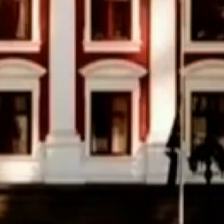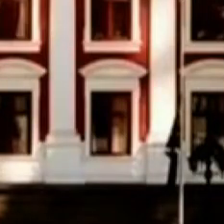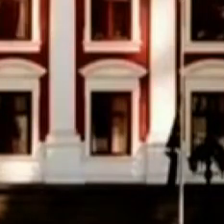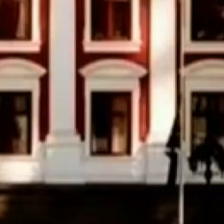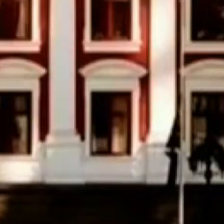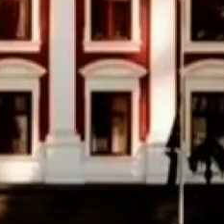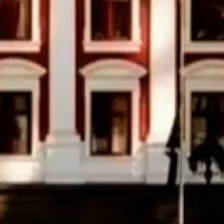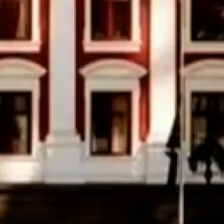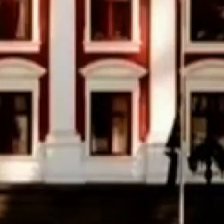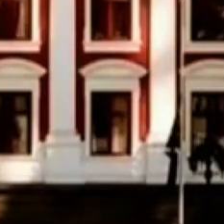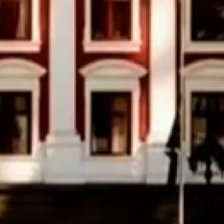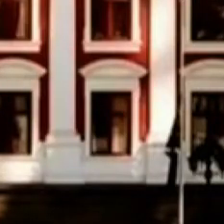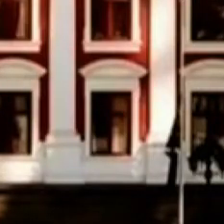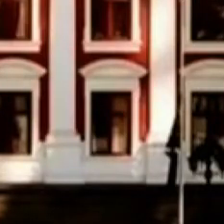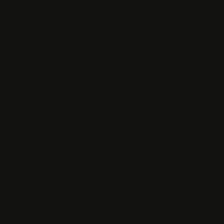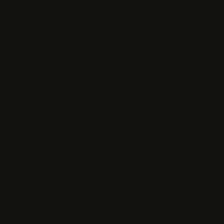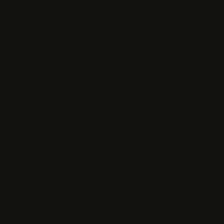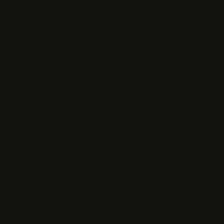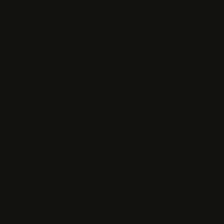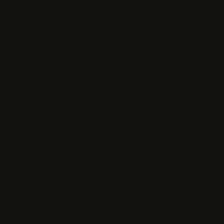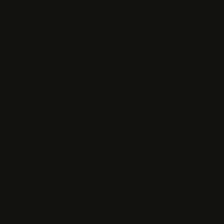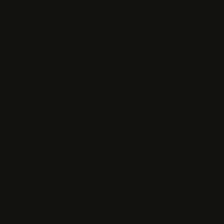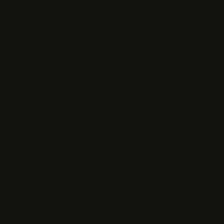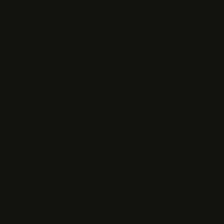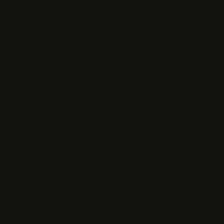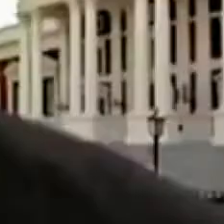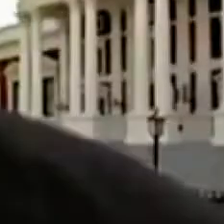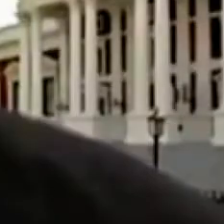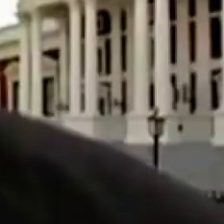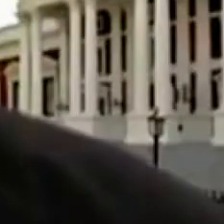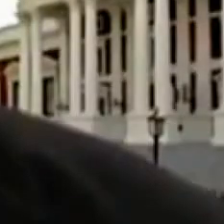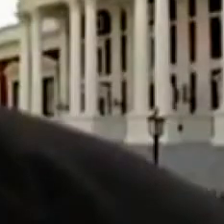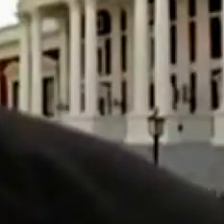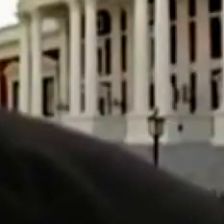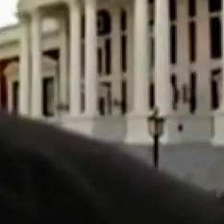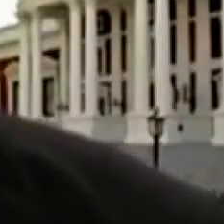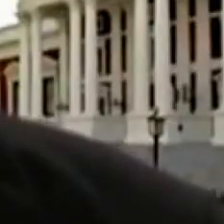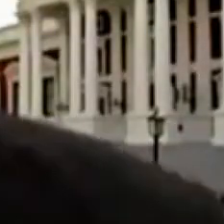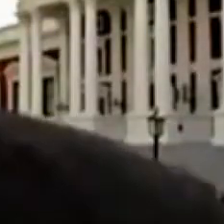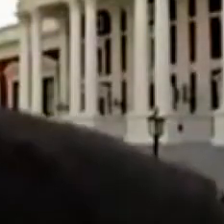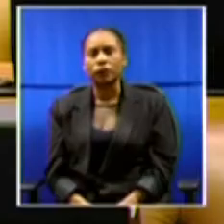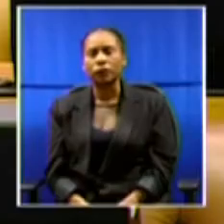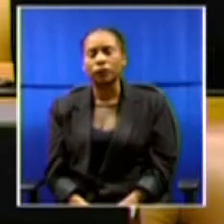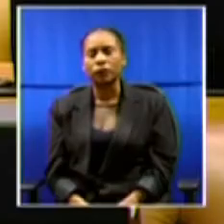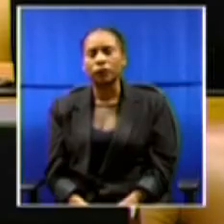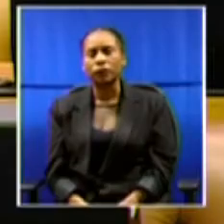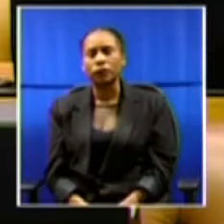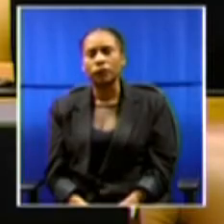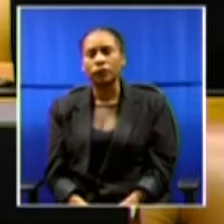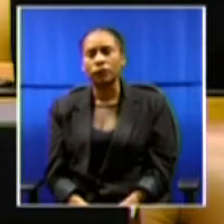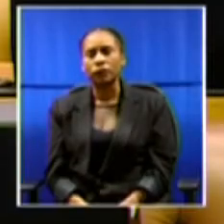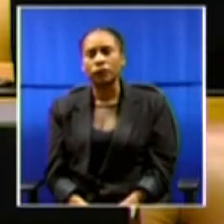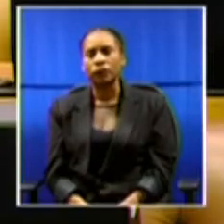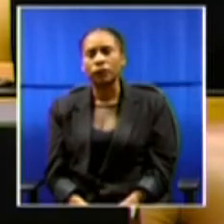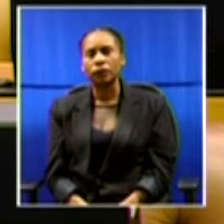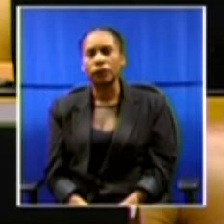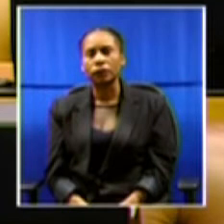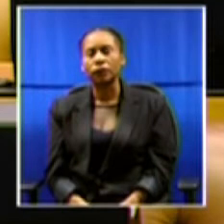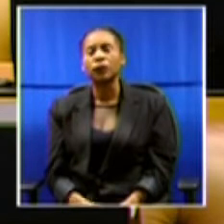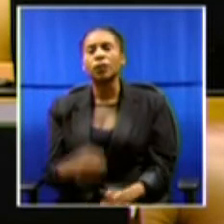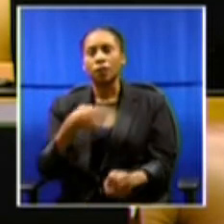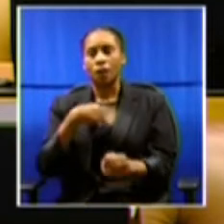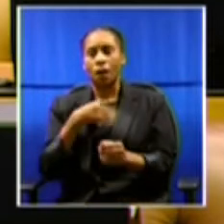we are able to hear him? We can't hear. Okay. All right. Thanks. Okay, I have pulled it very close now.